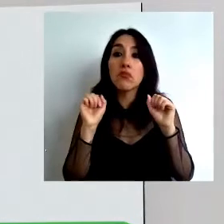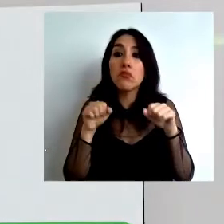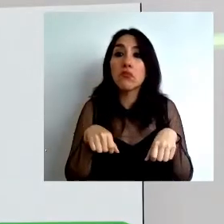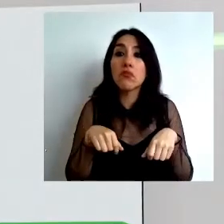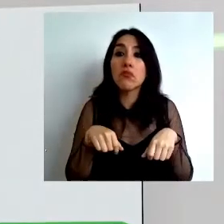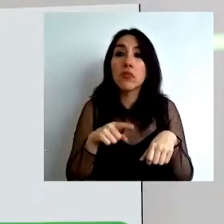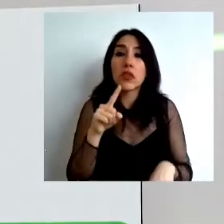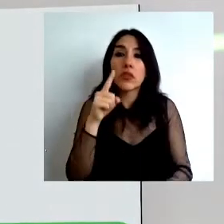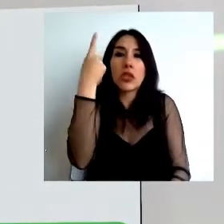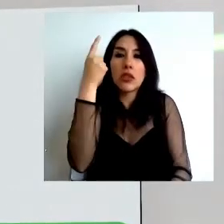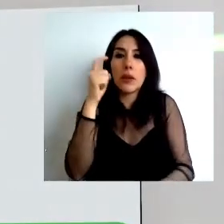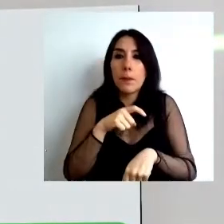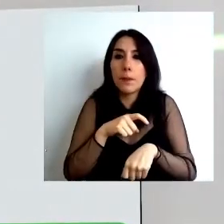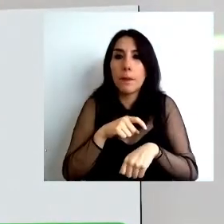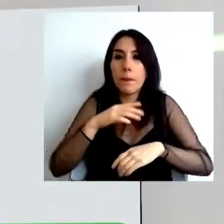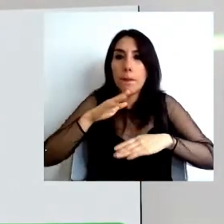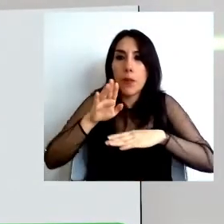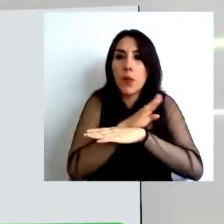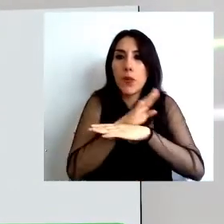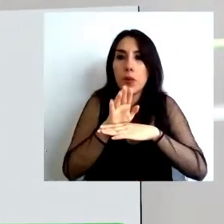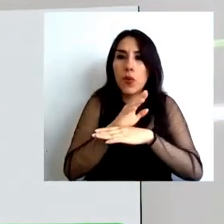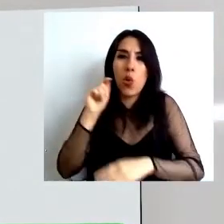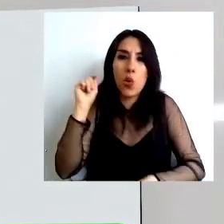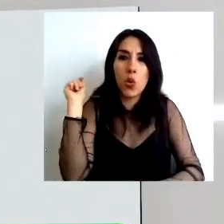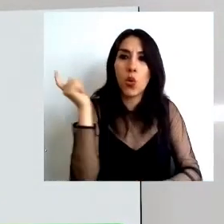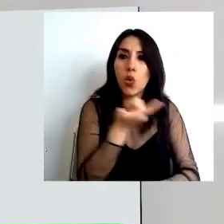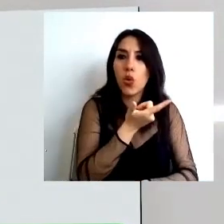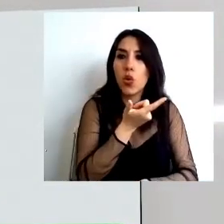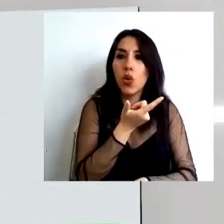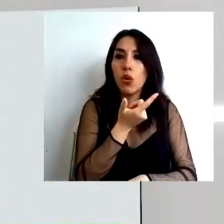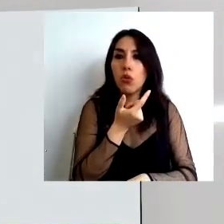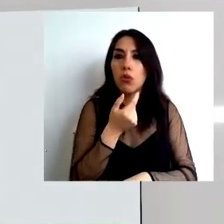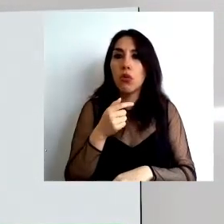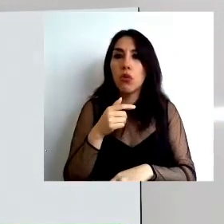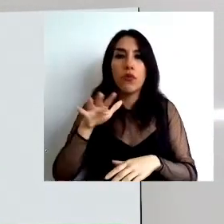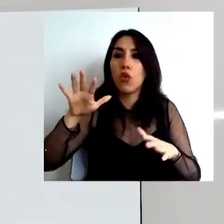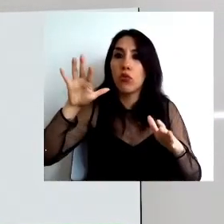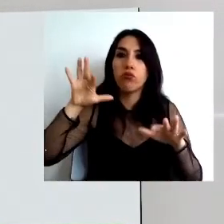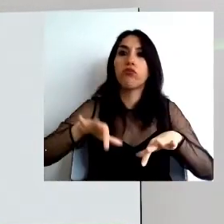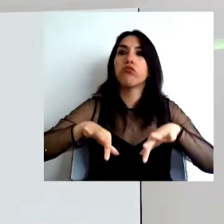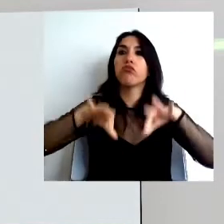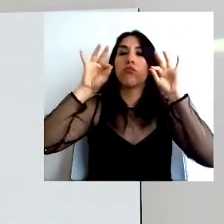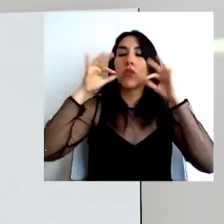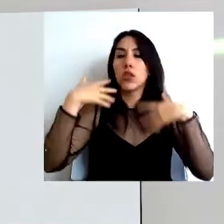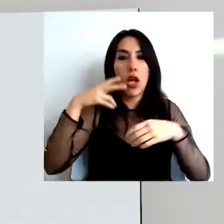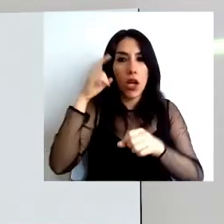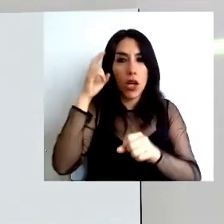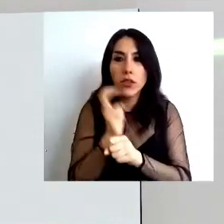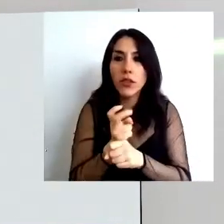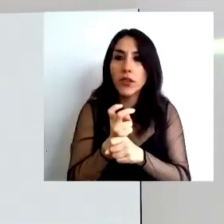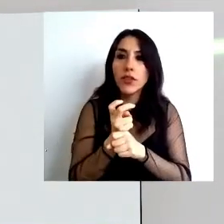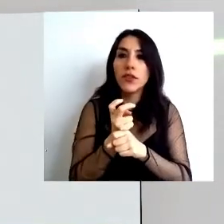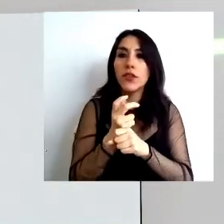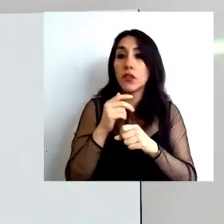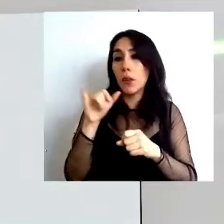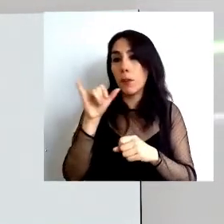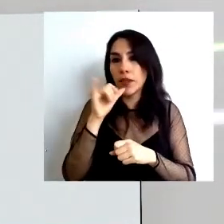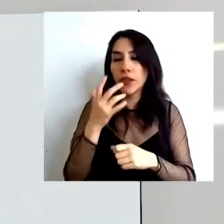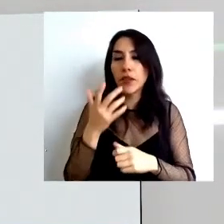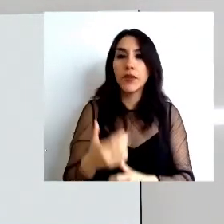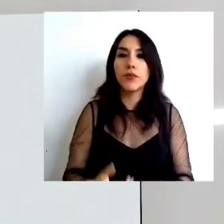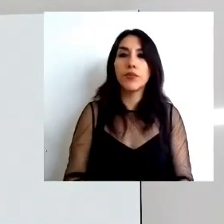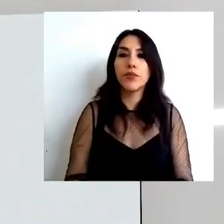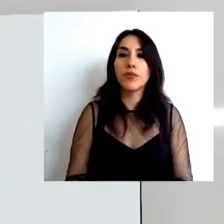alone. So while direct impact and increasing your reach and becoming more professional is absolutely